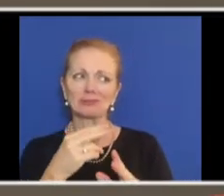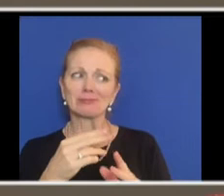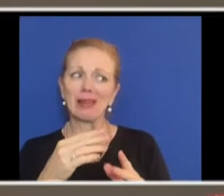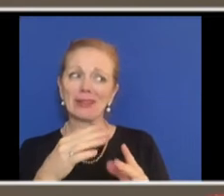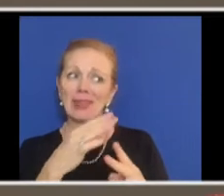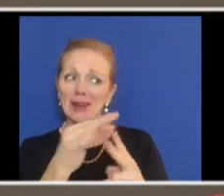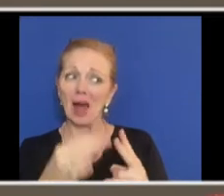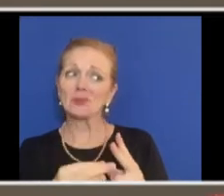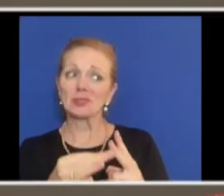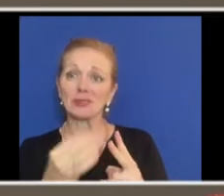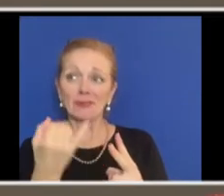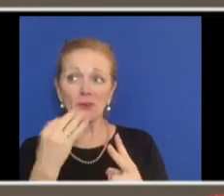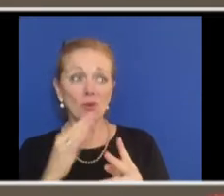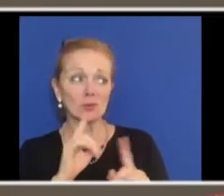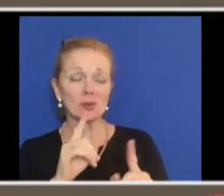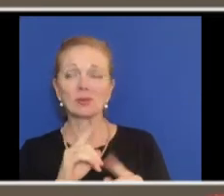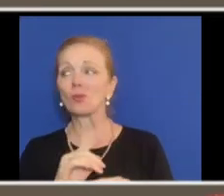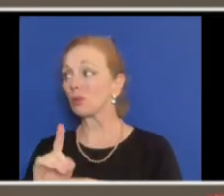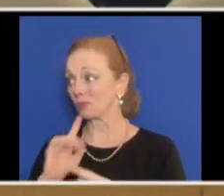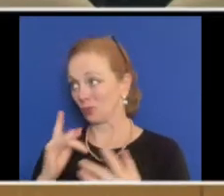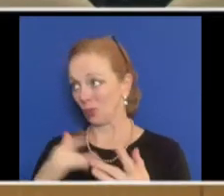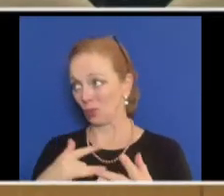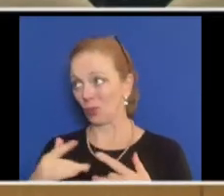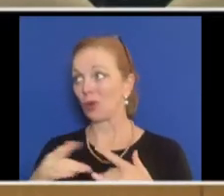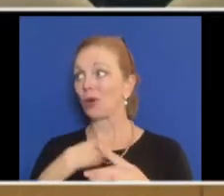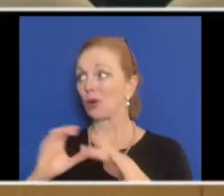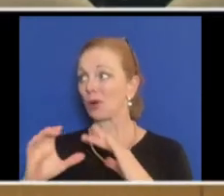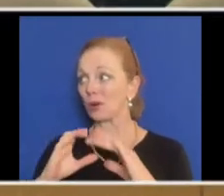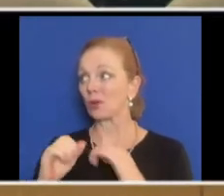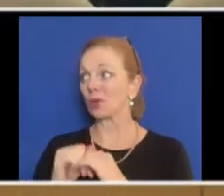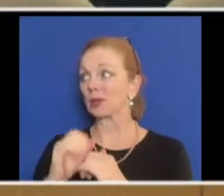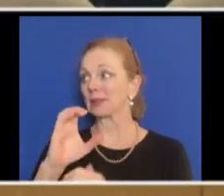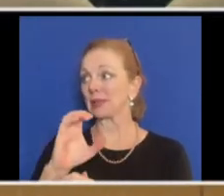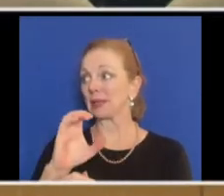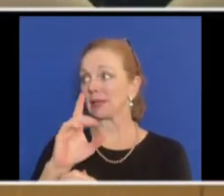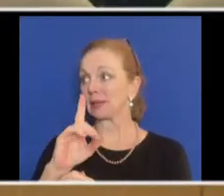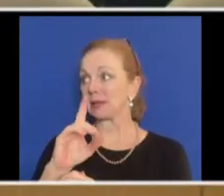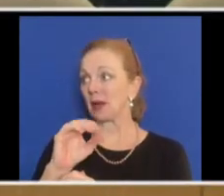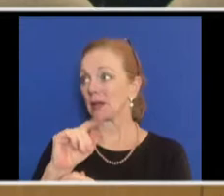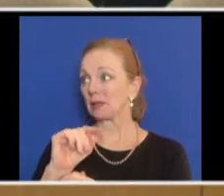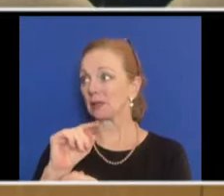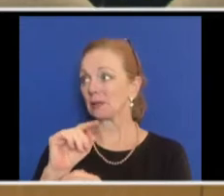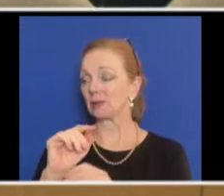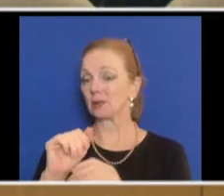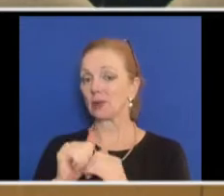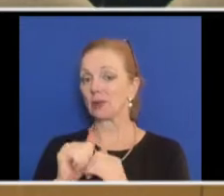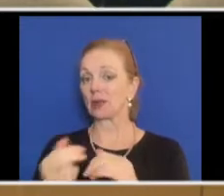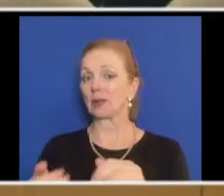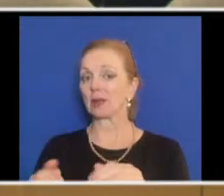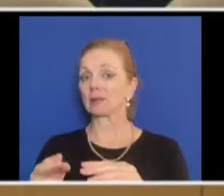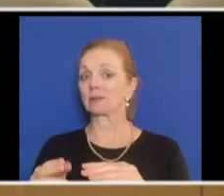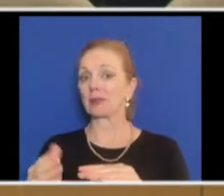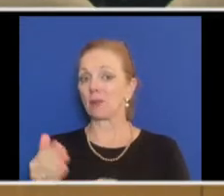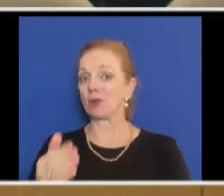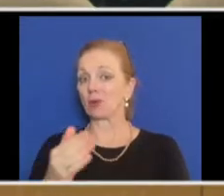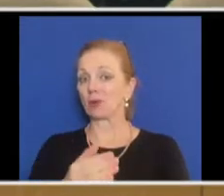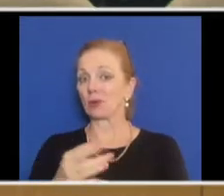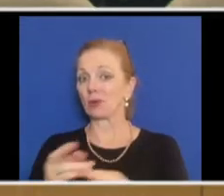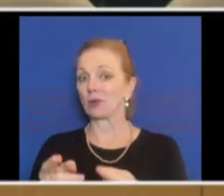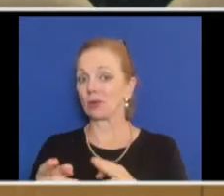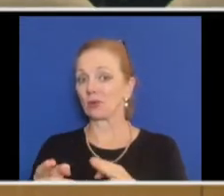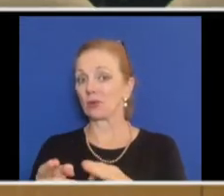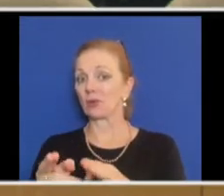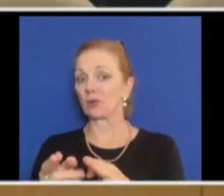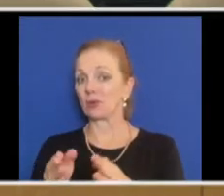interested don't you worry we are in conversations with CDOT about Improvement to that road is potentially expanding the cross-section